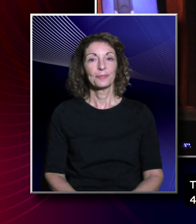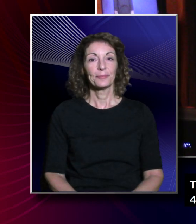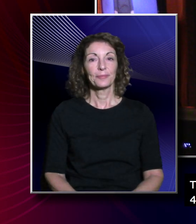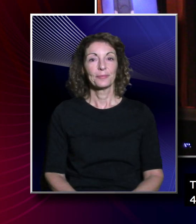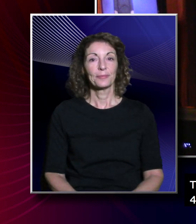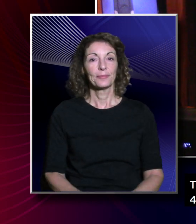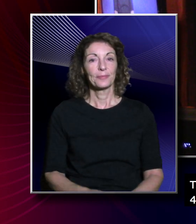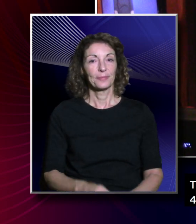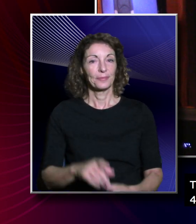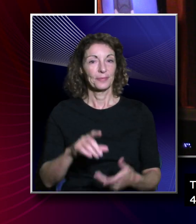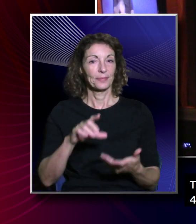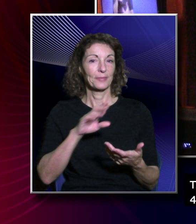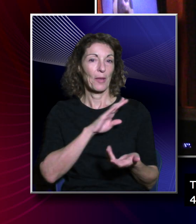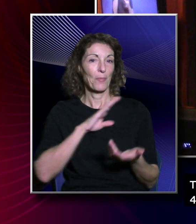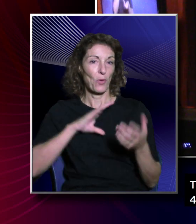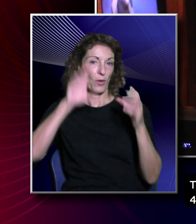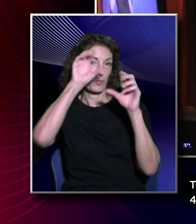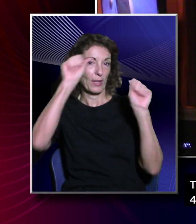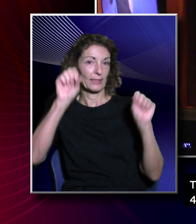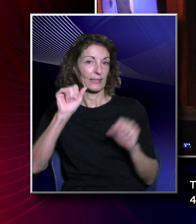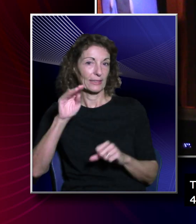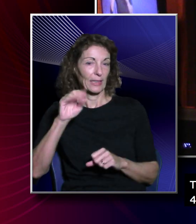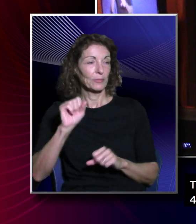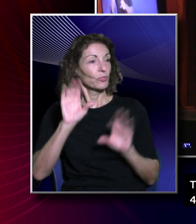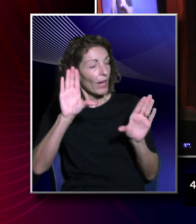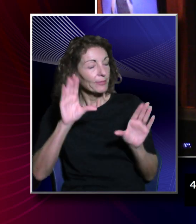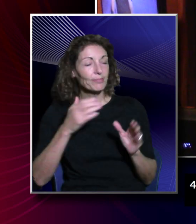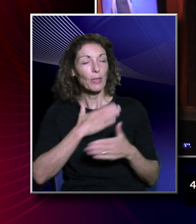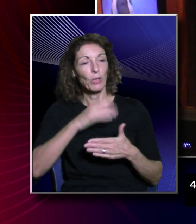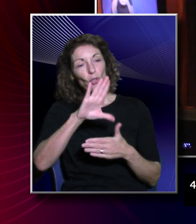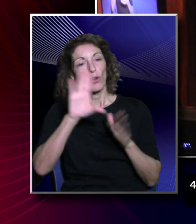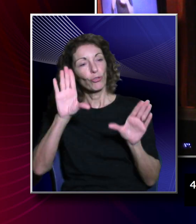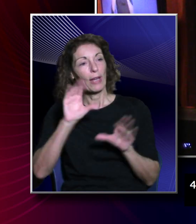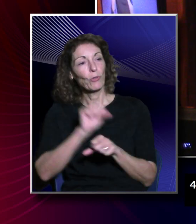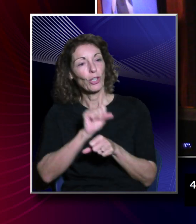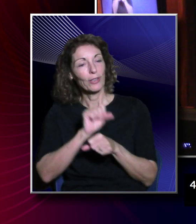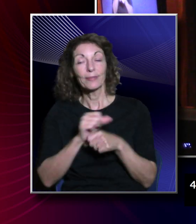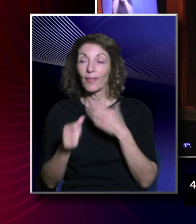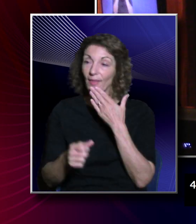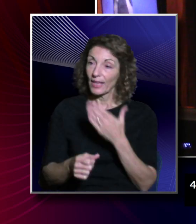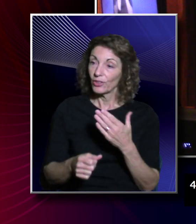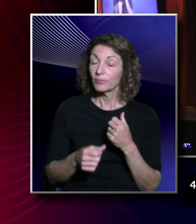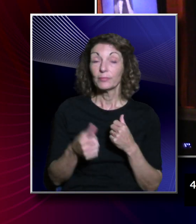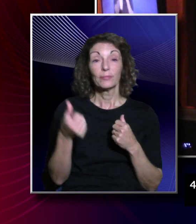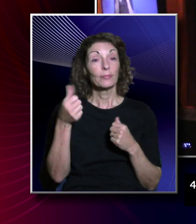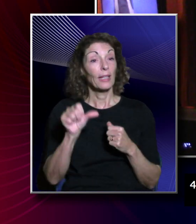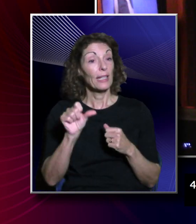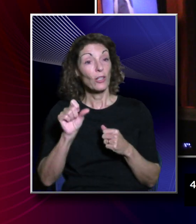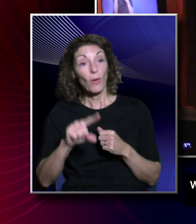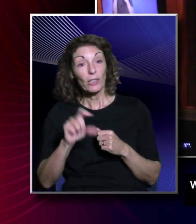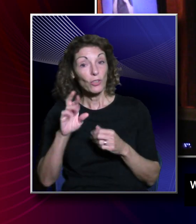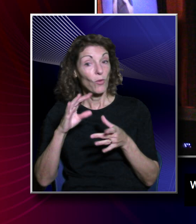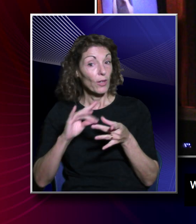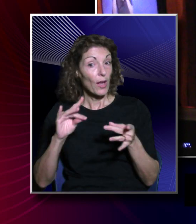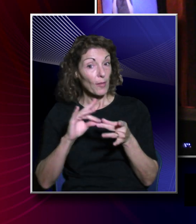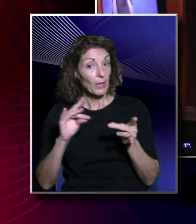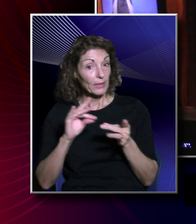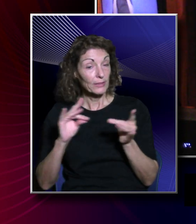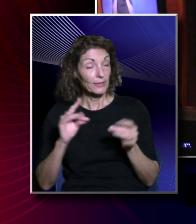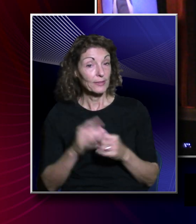Great. We appreciate all your great work. Thank you. Any questions or comments?